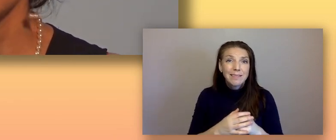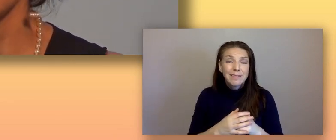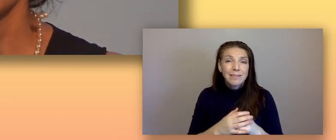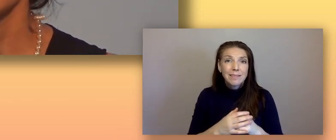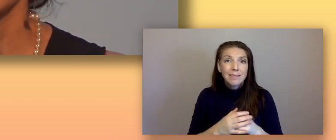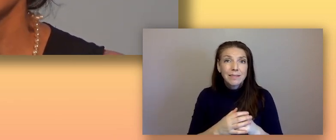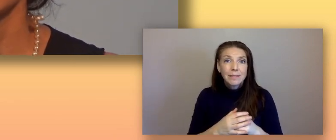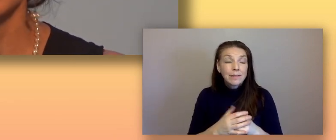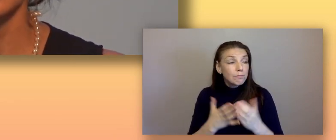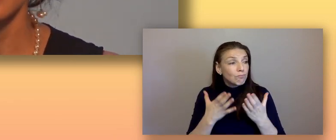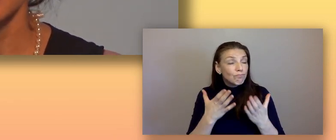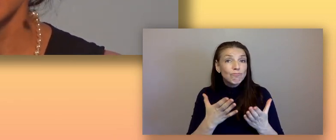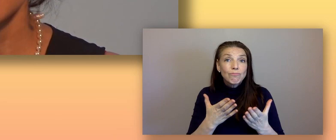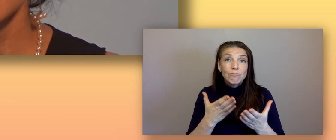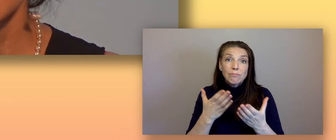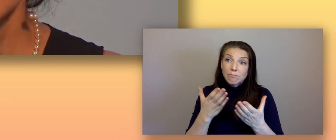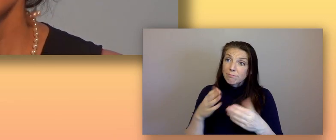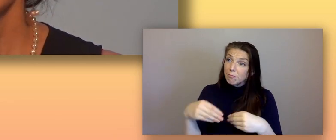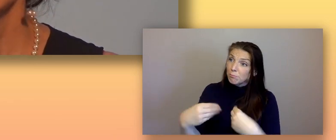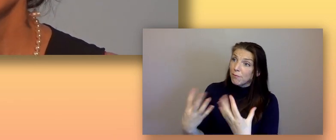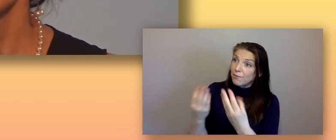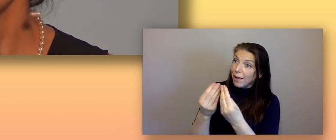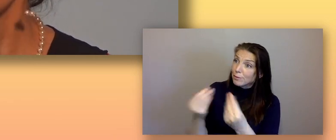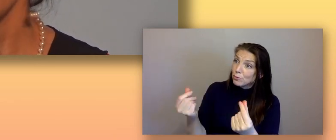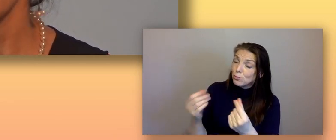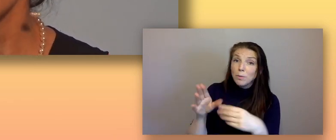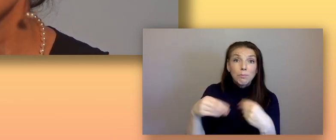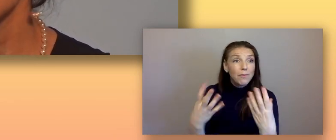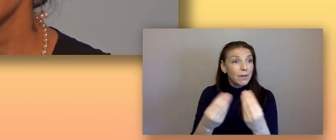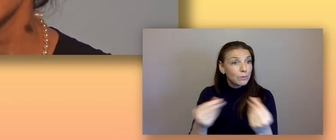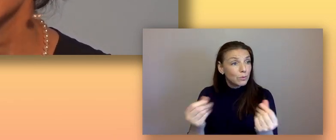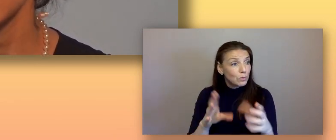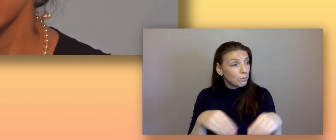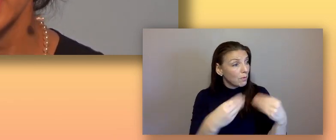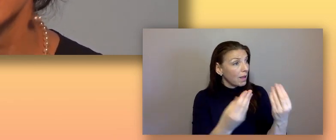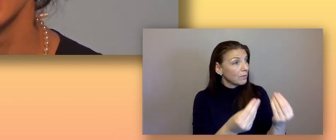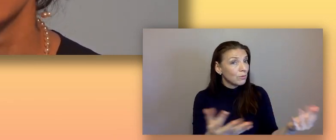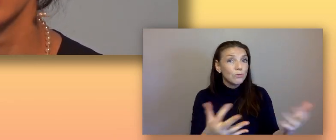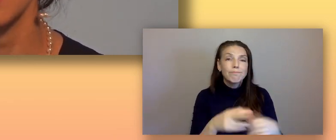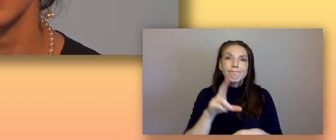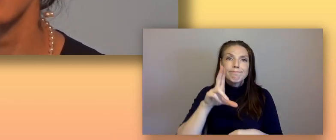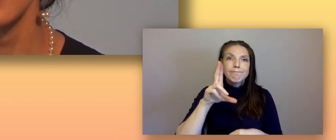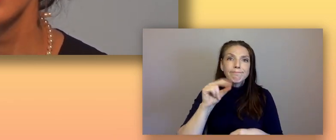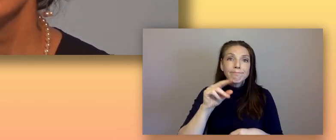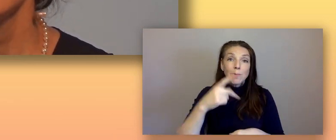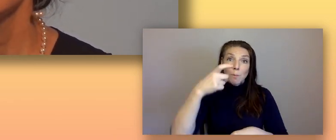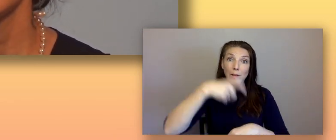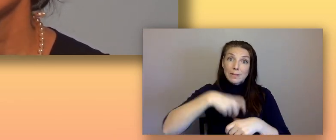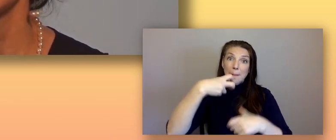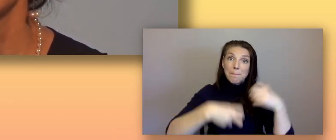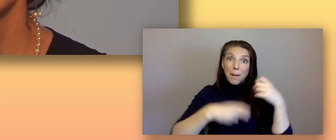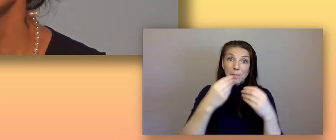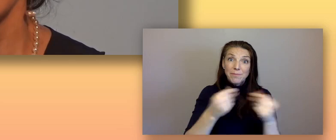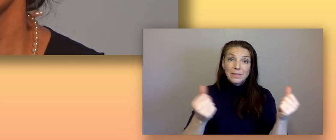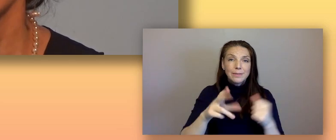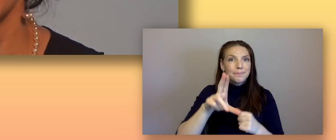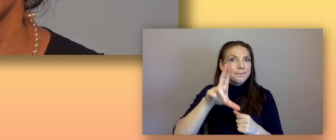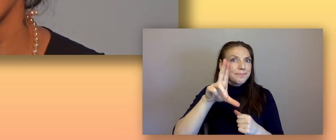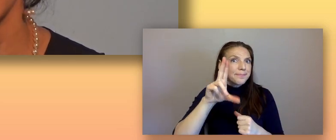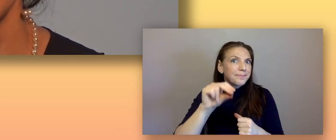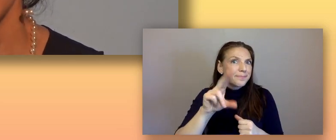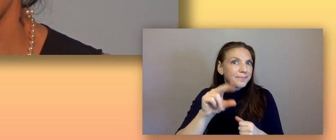discouraged from offering concrete solutions, because we are not there to fix a one-time problem, but to fix